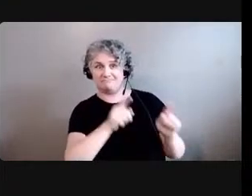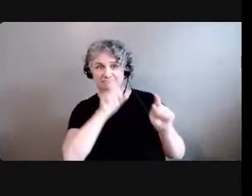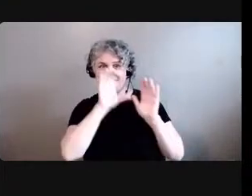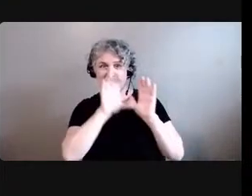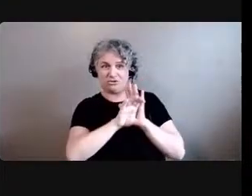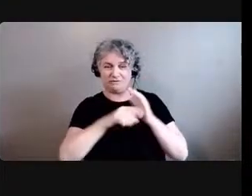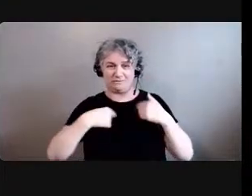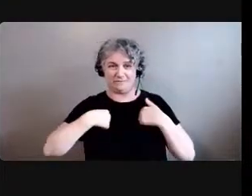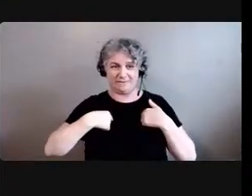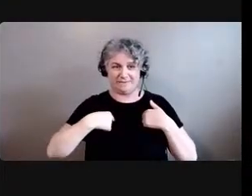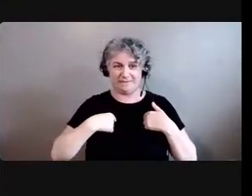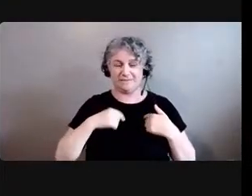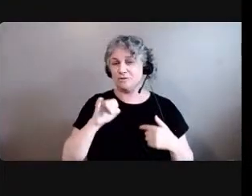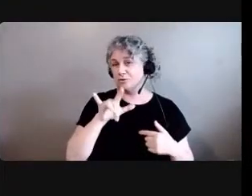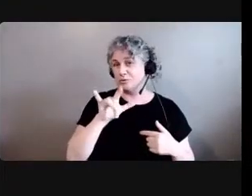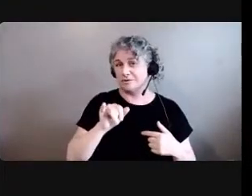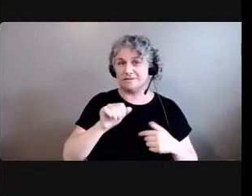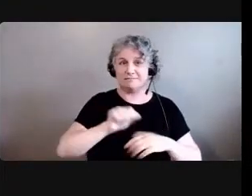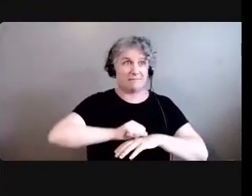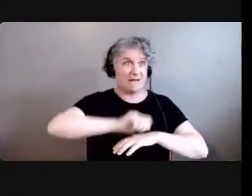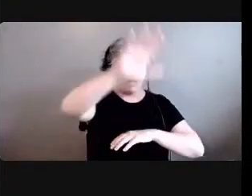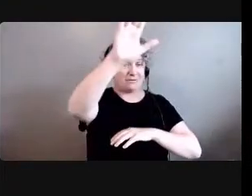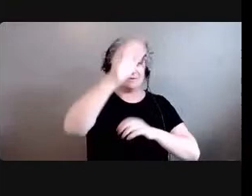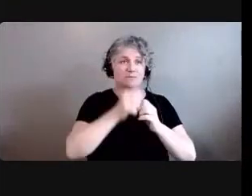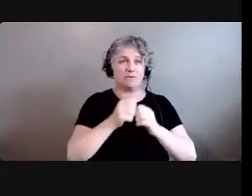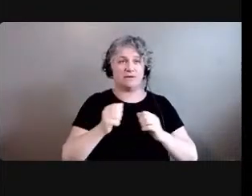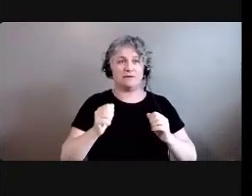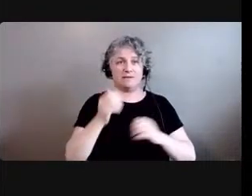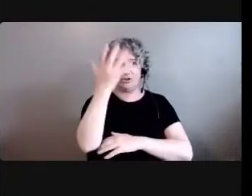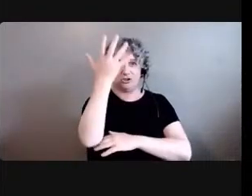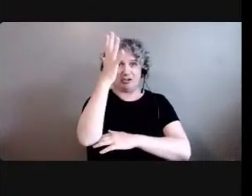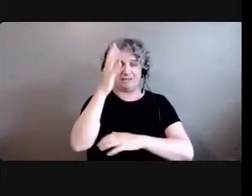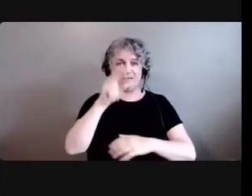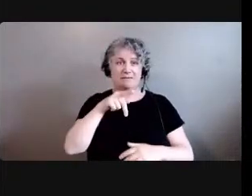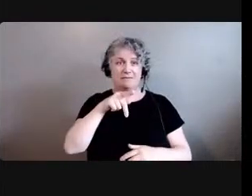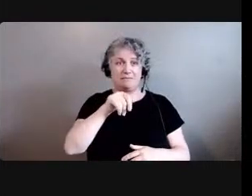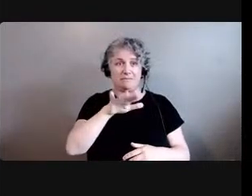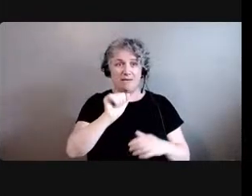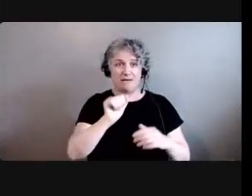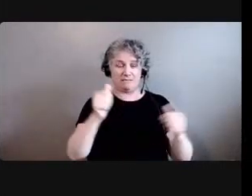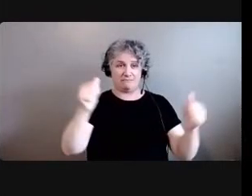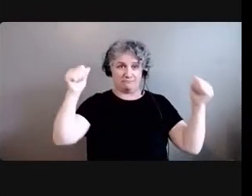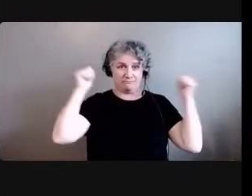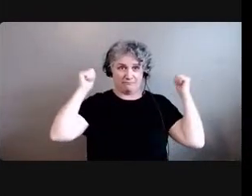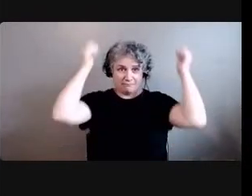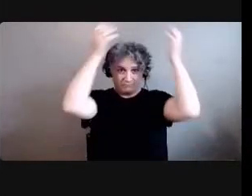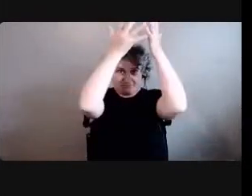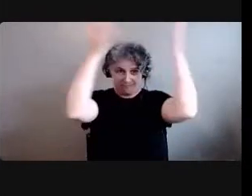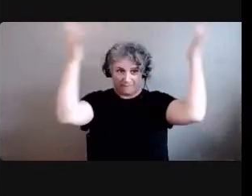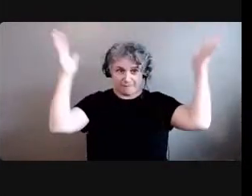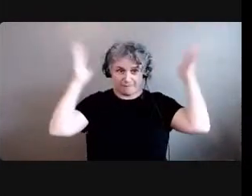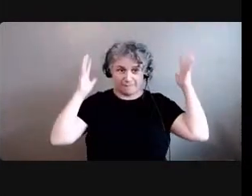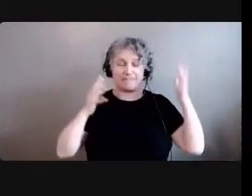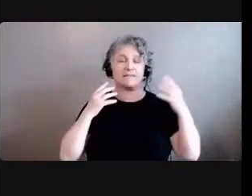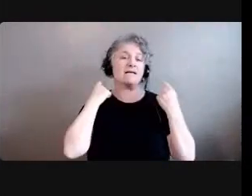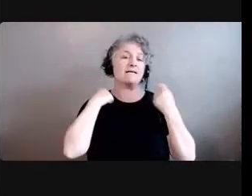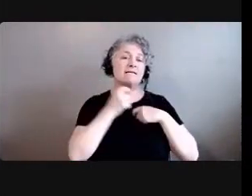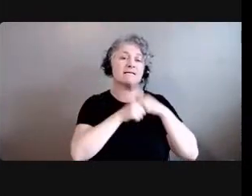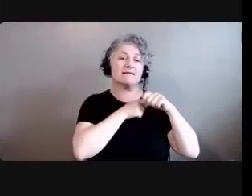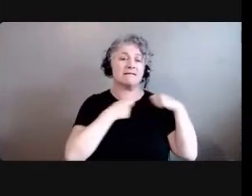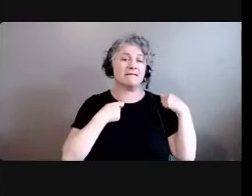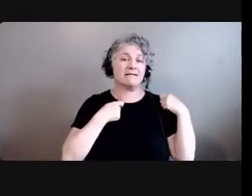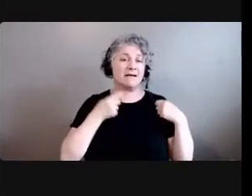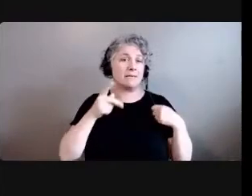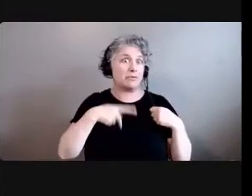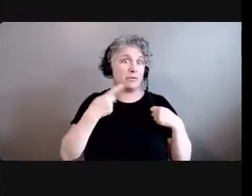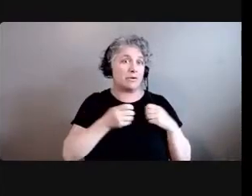of Julie on a mountain with pine trees behind her. She's wearing a tan hat, glasses, purple neckerchief with white dots, and pink